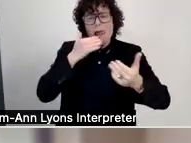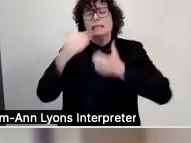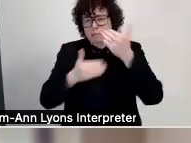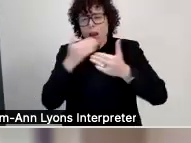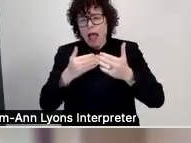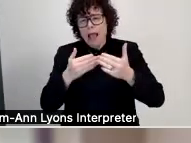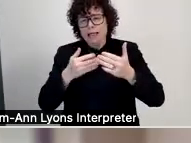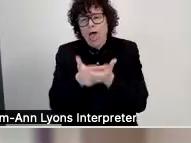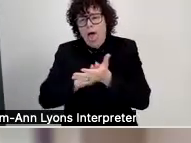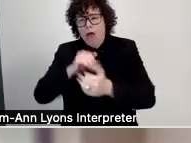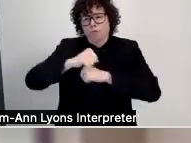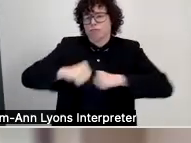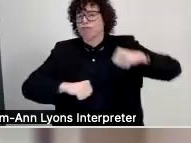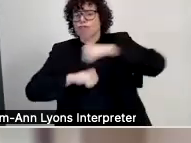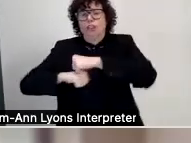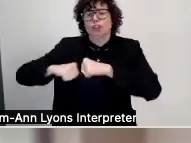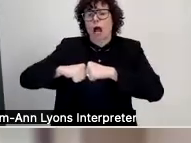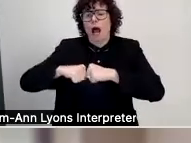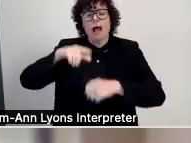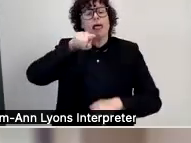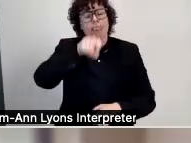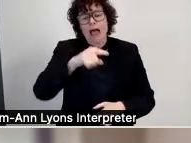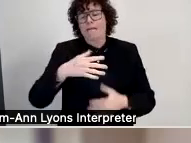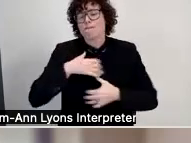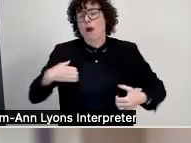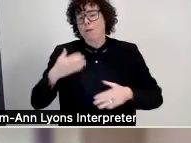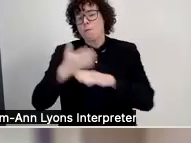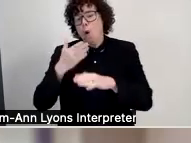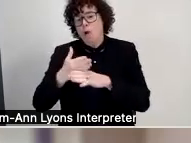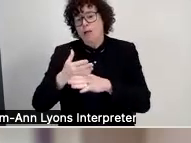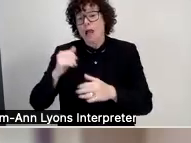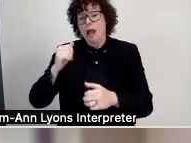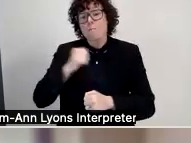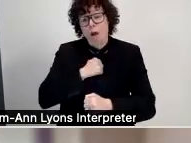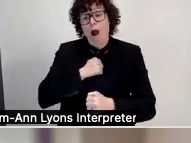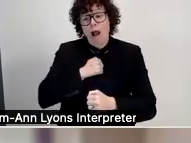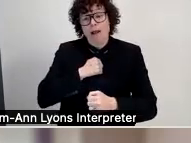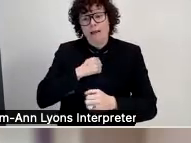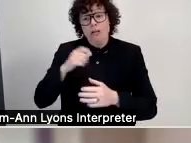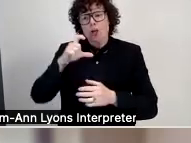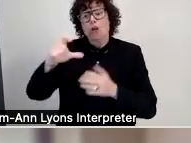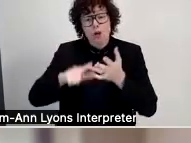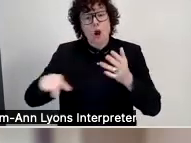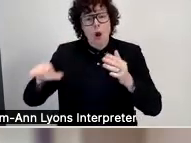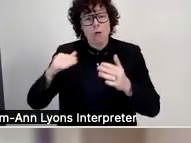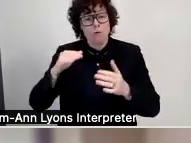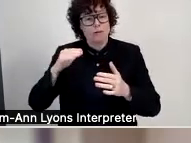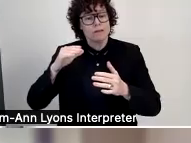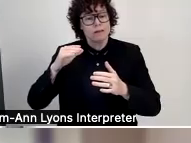scene. Tali actually appears in the video, so you'll be able to meet her through watching it. Enjoy.